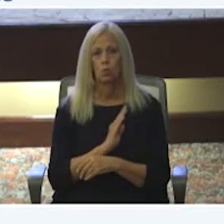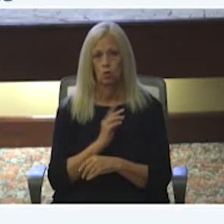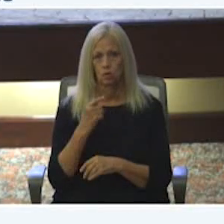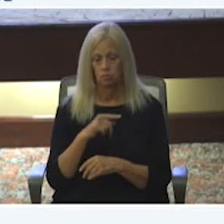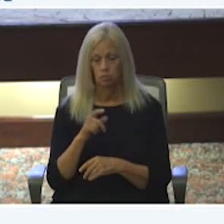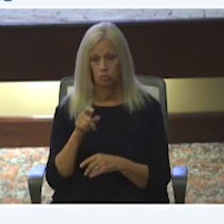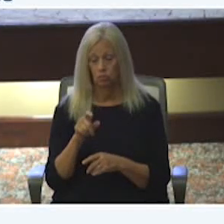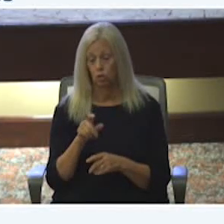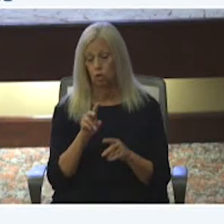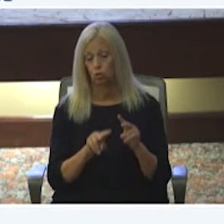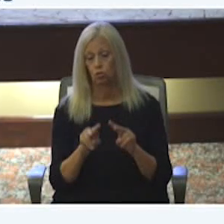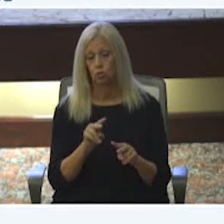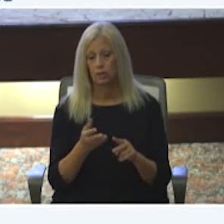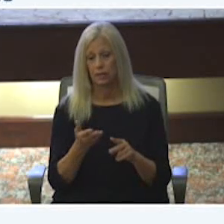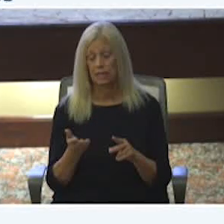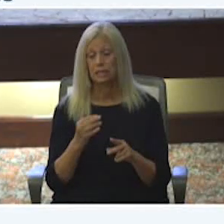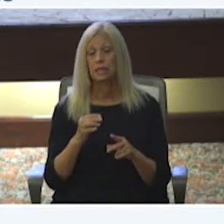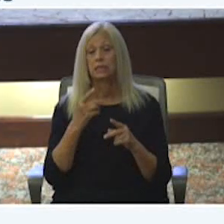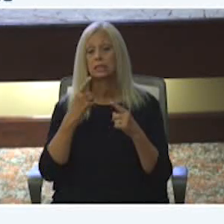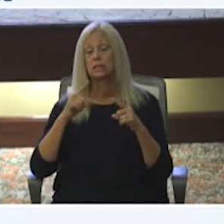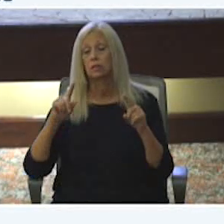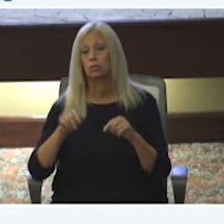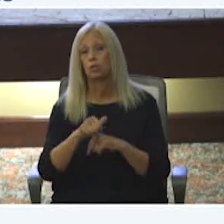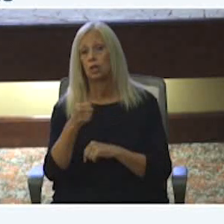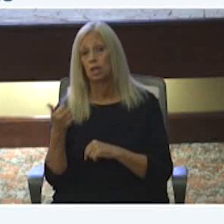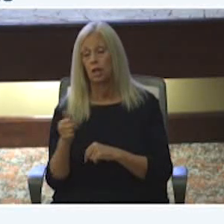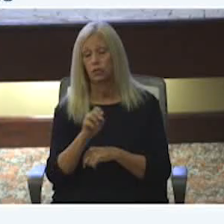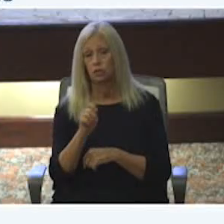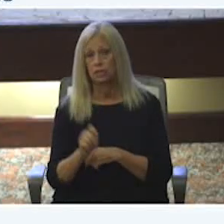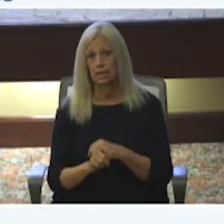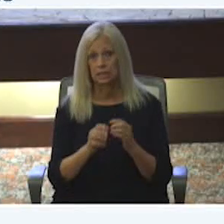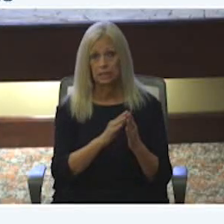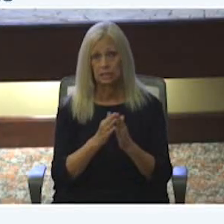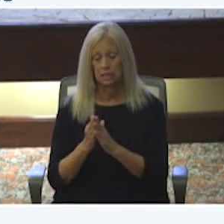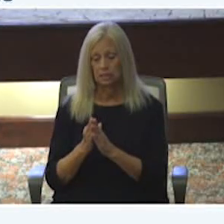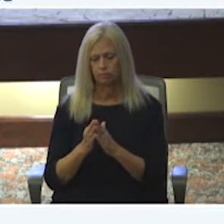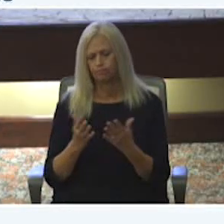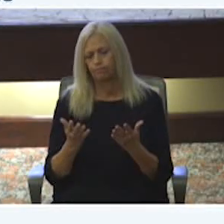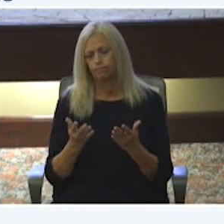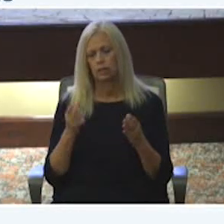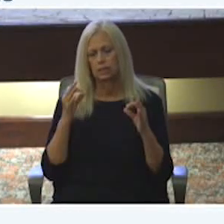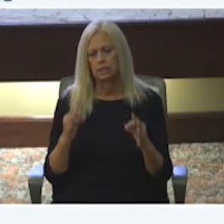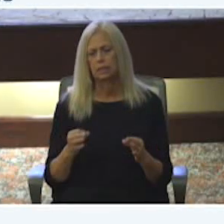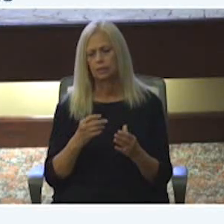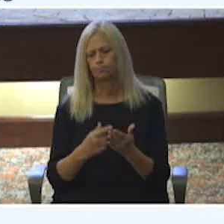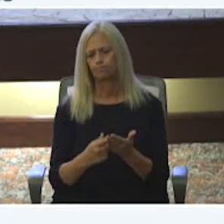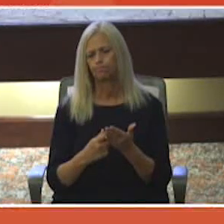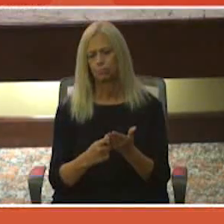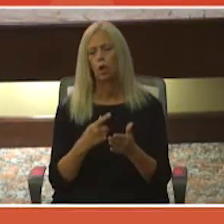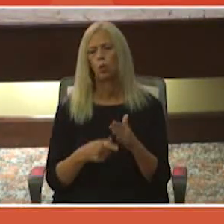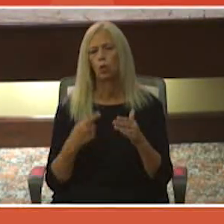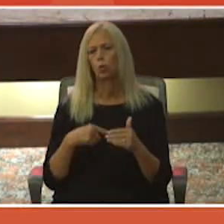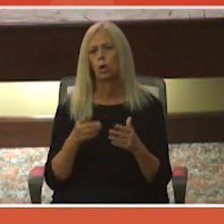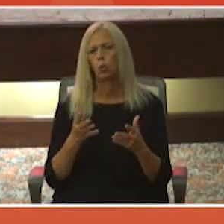already existing and successful in other Texas cities and try to decide what we thought might work best for Waco.